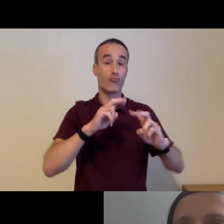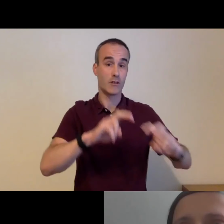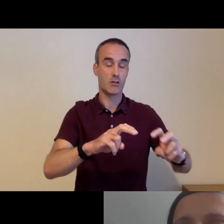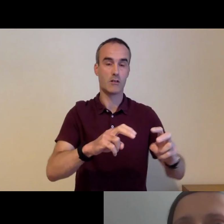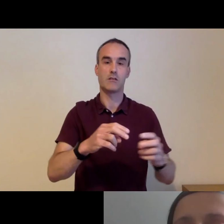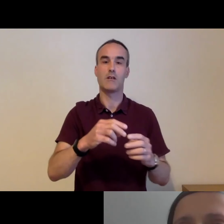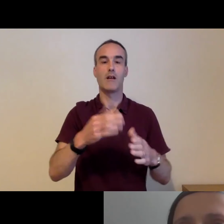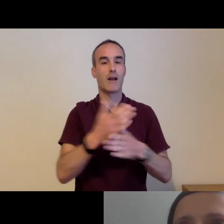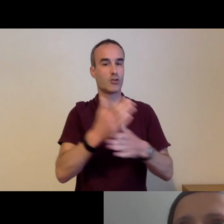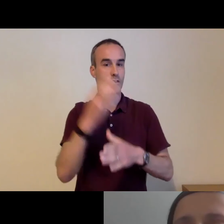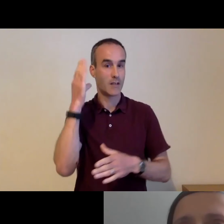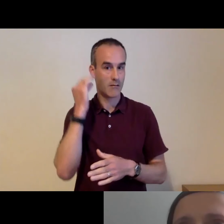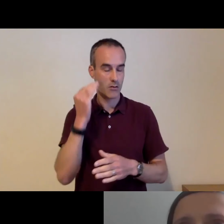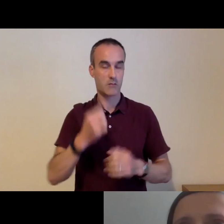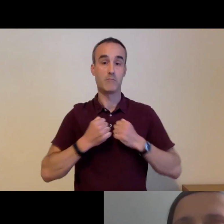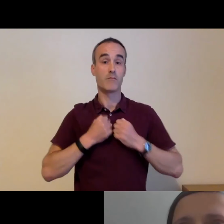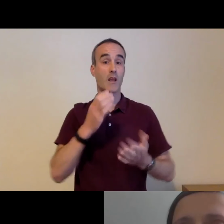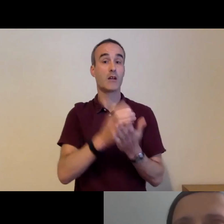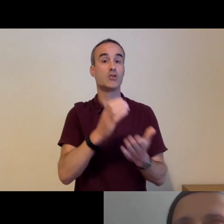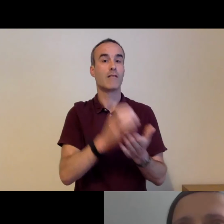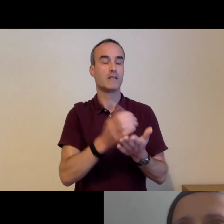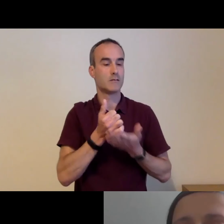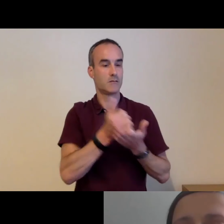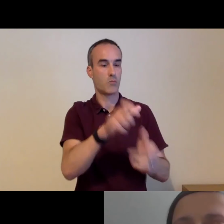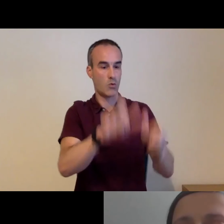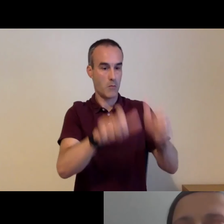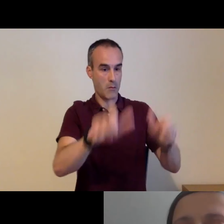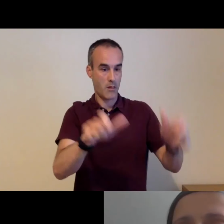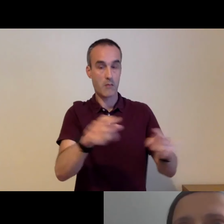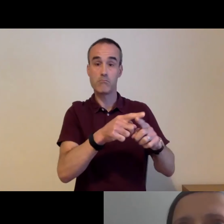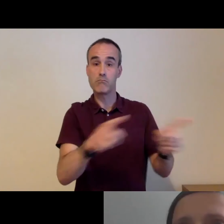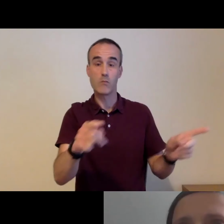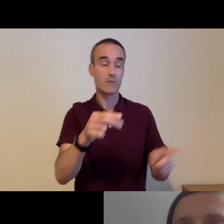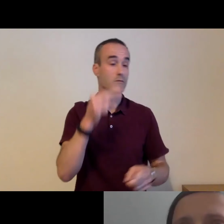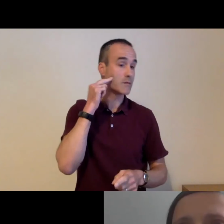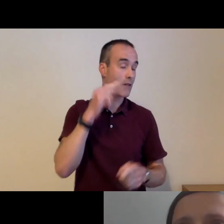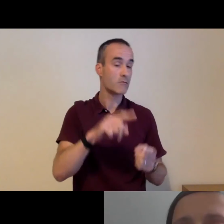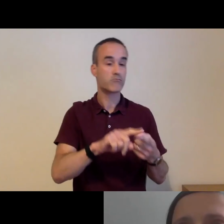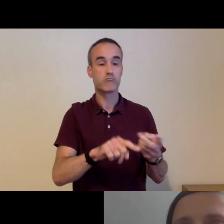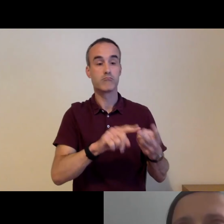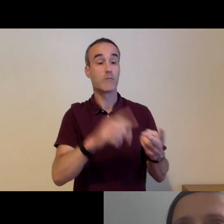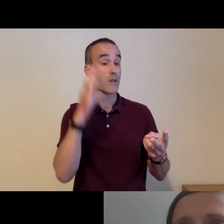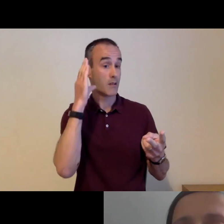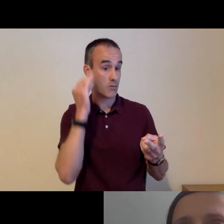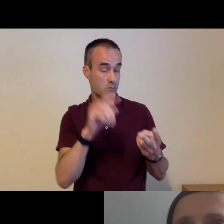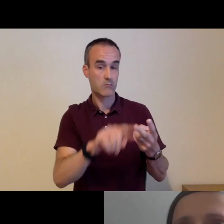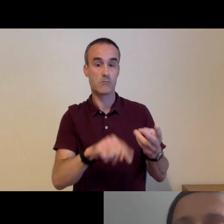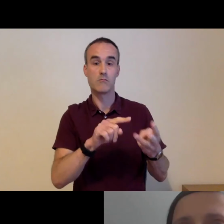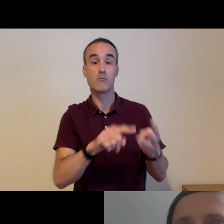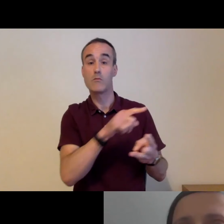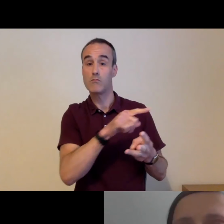And our charity is here to support people who are deaf, those that have hearing loss, and those that are living